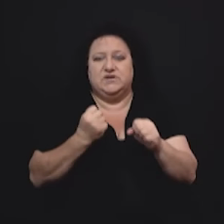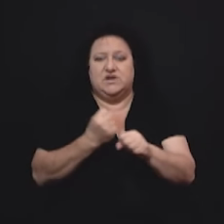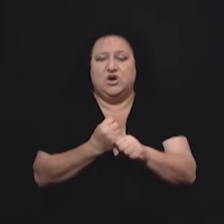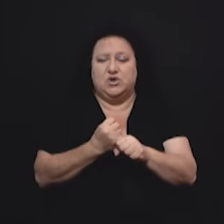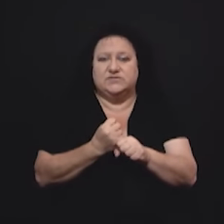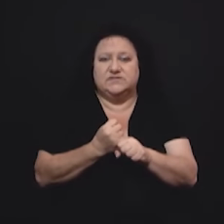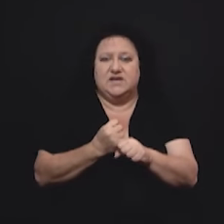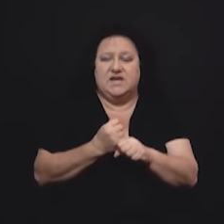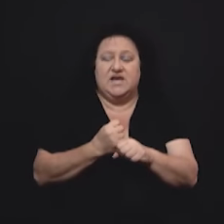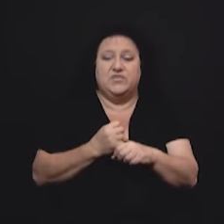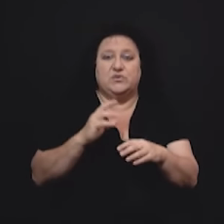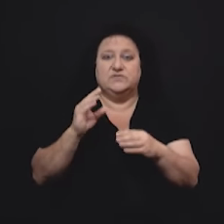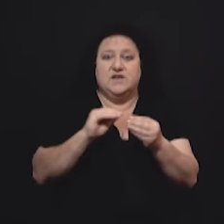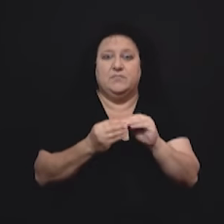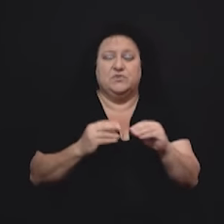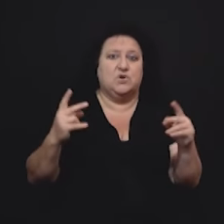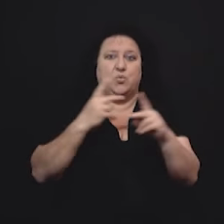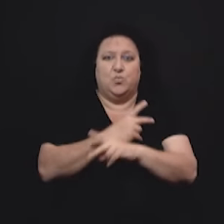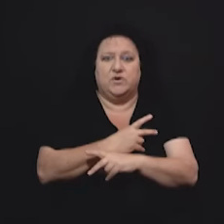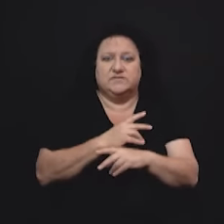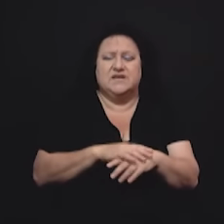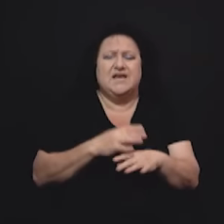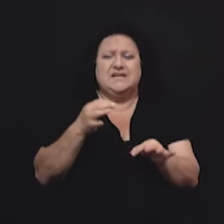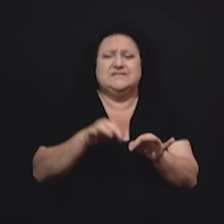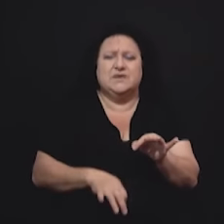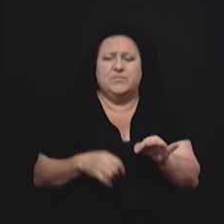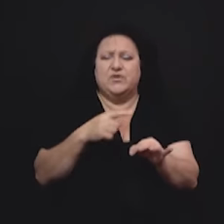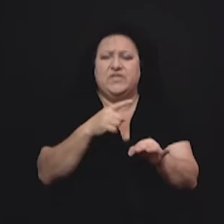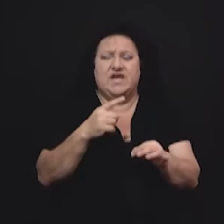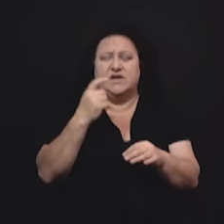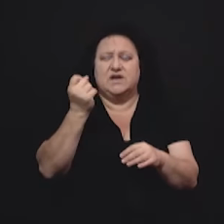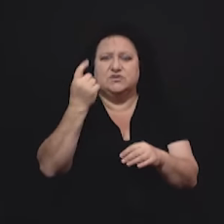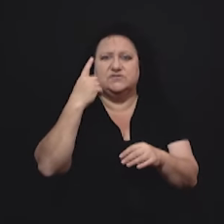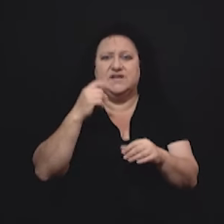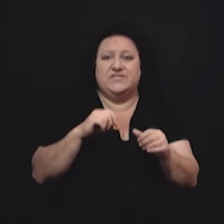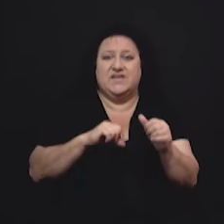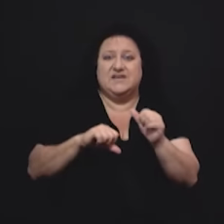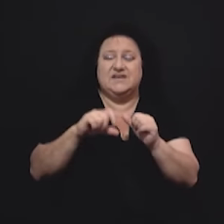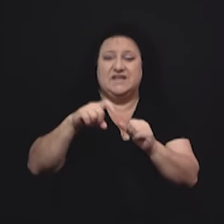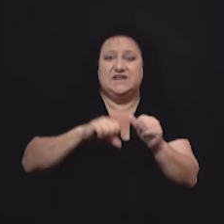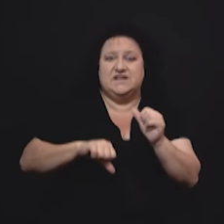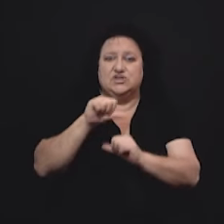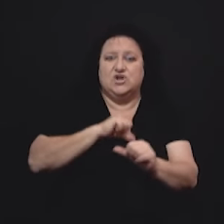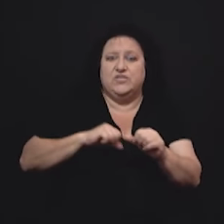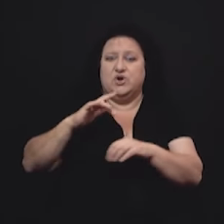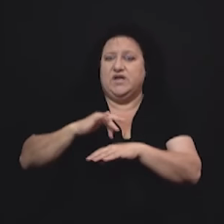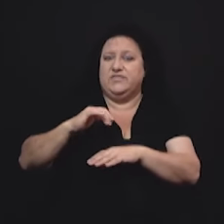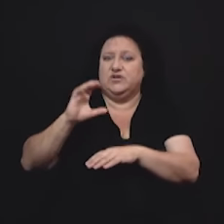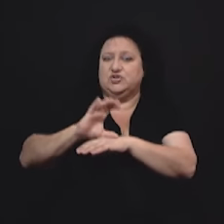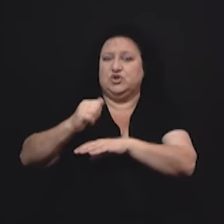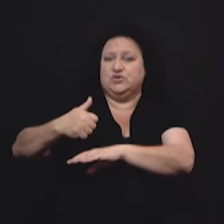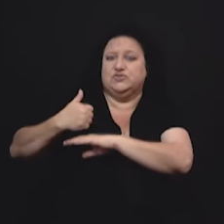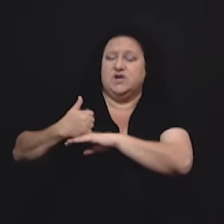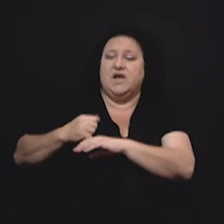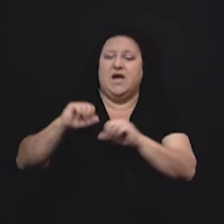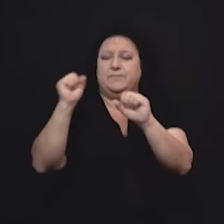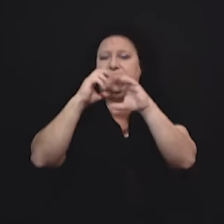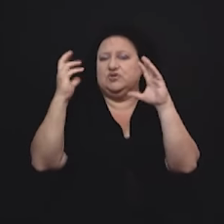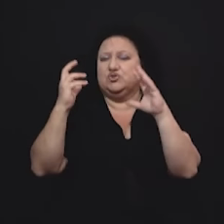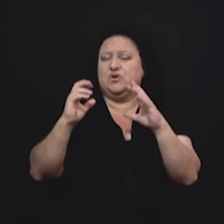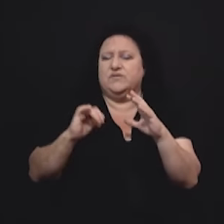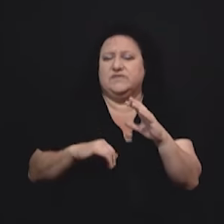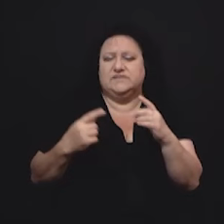They kept it very simple. They realized that they needed each other in the early church. A picture for this is recently I heard a